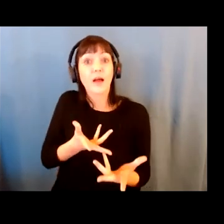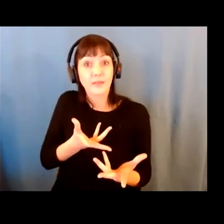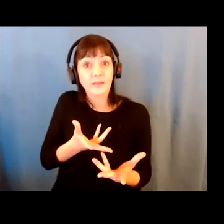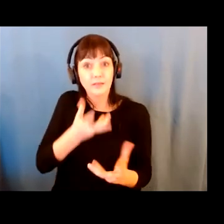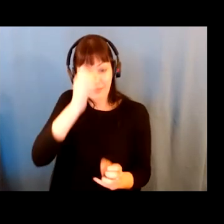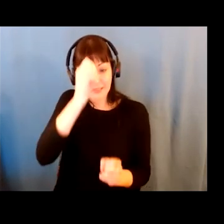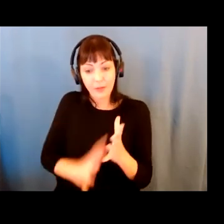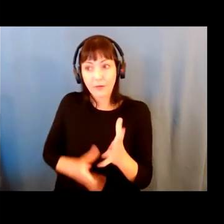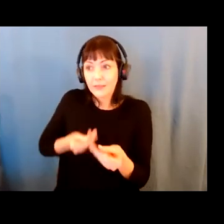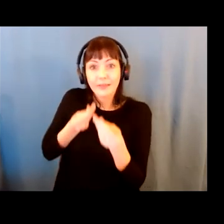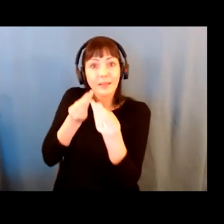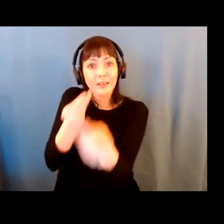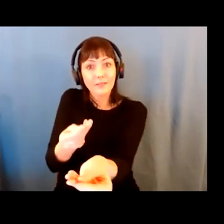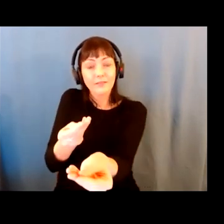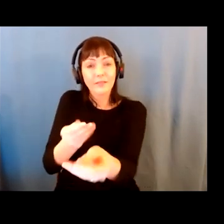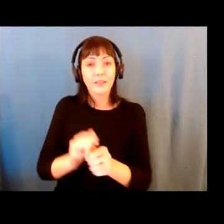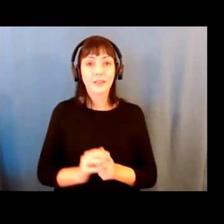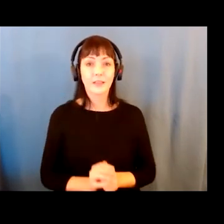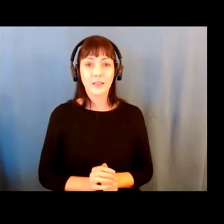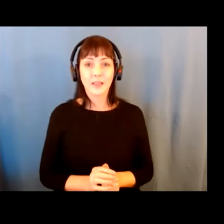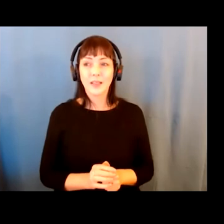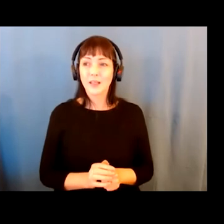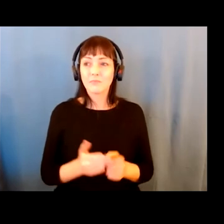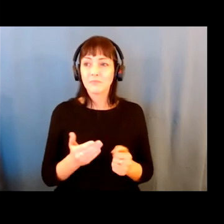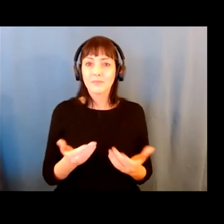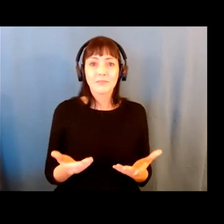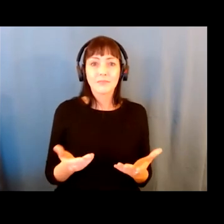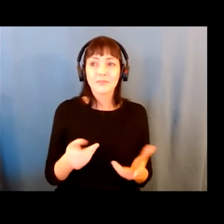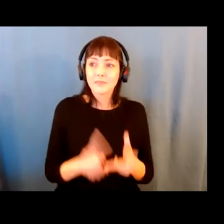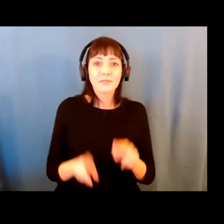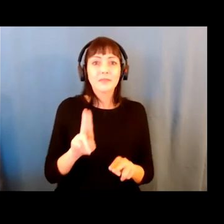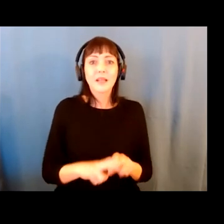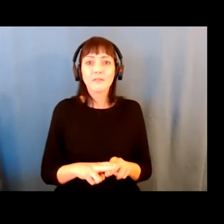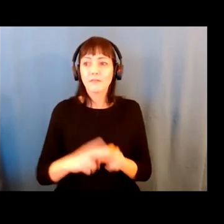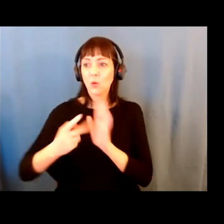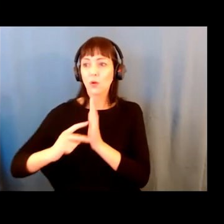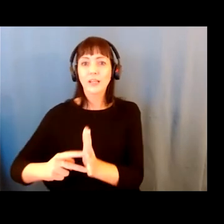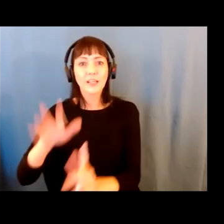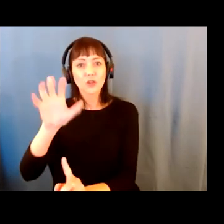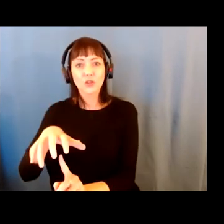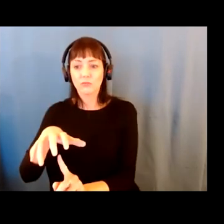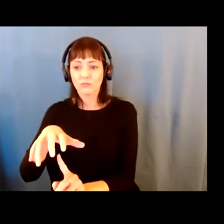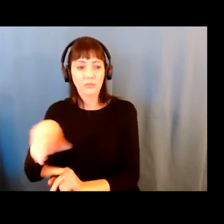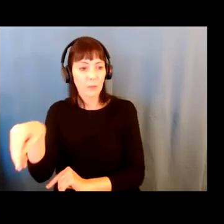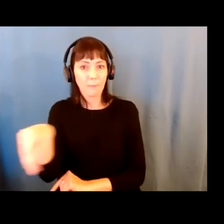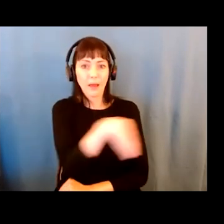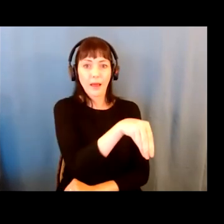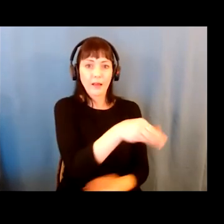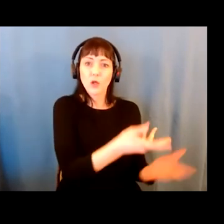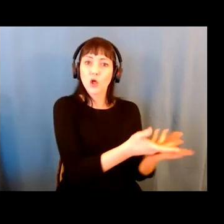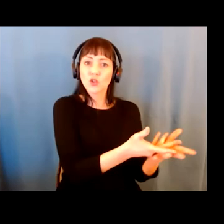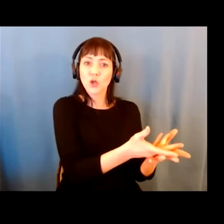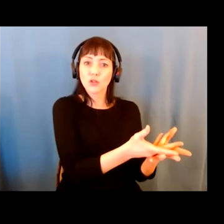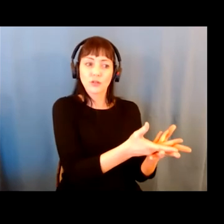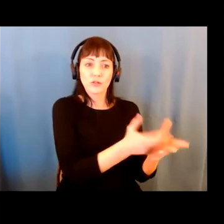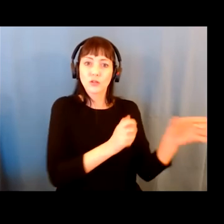but that we're not, but it's not valued economically. It's like, whereas, like, you know, organizations pay hundreds of pounds to get